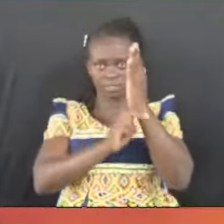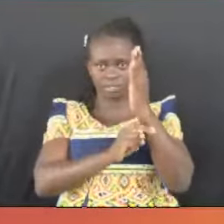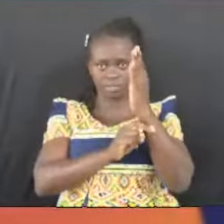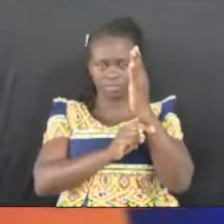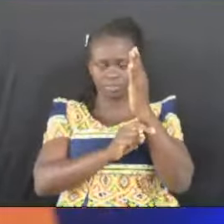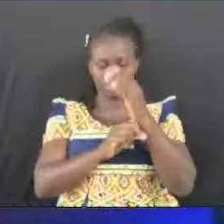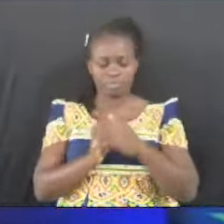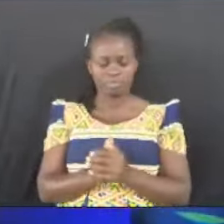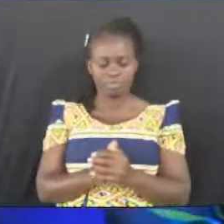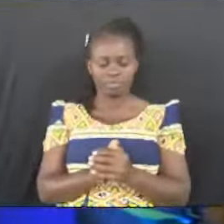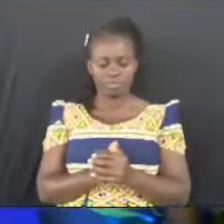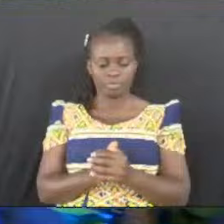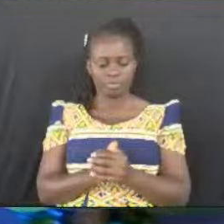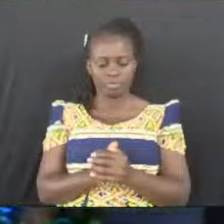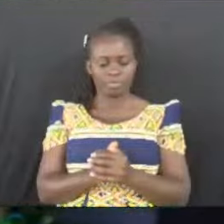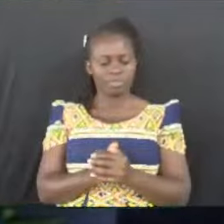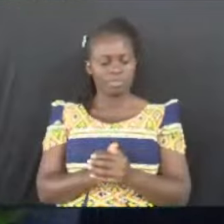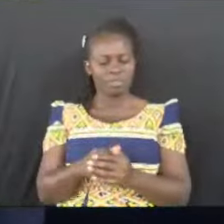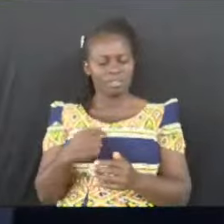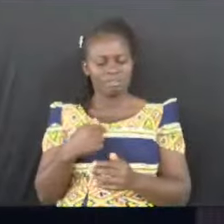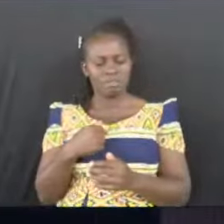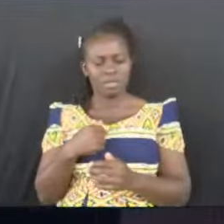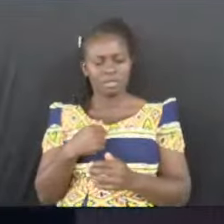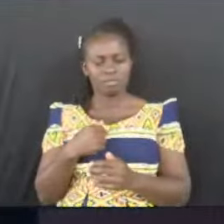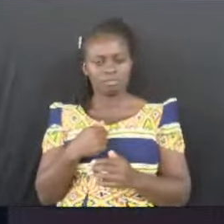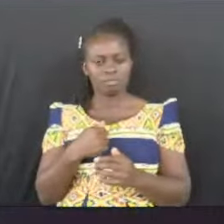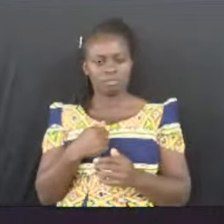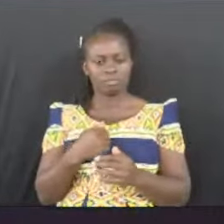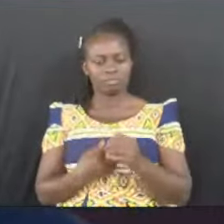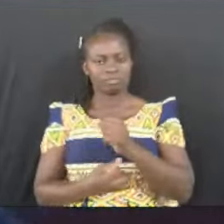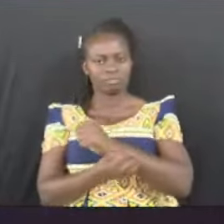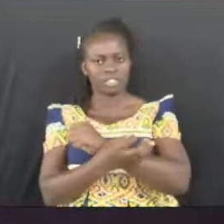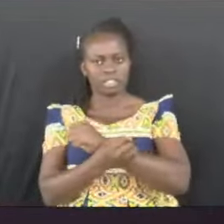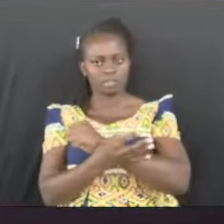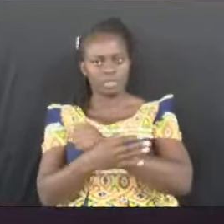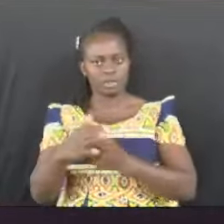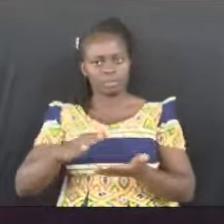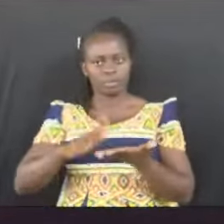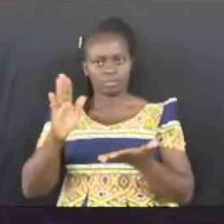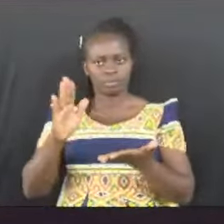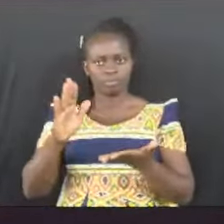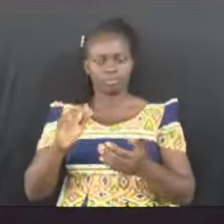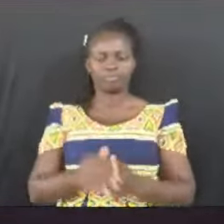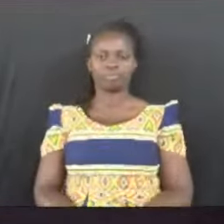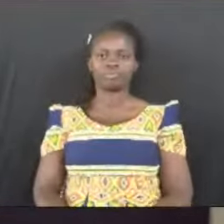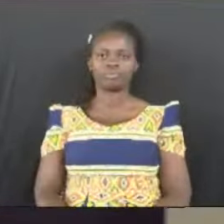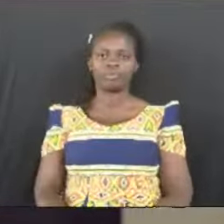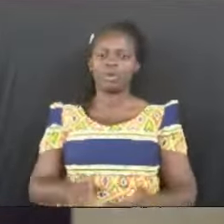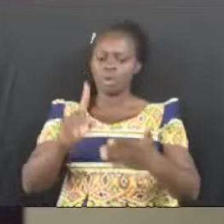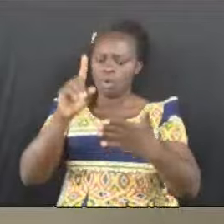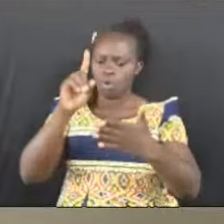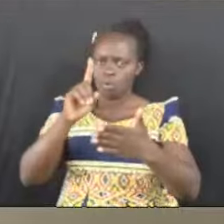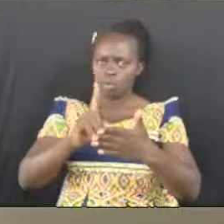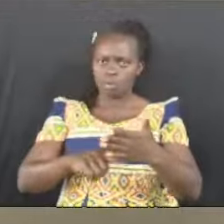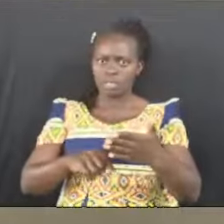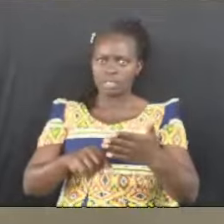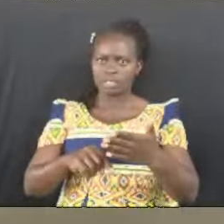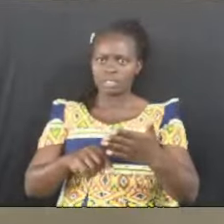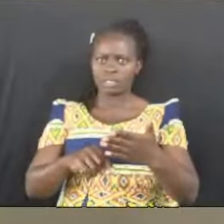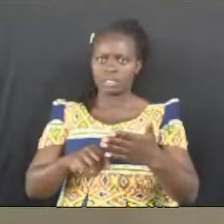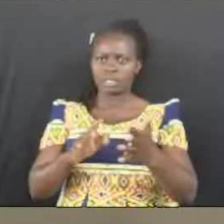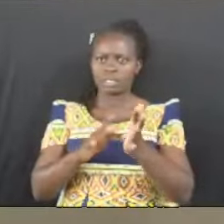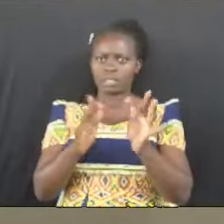I will just take a few minutes to illustrate what is the Bible. Now, the Bible is